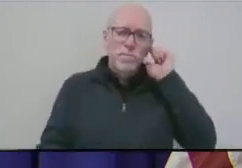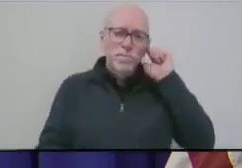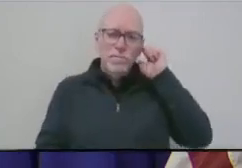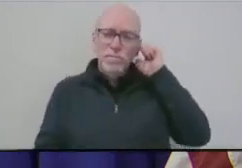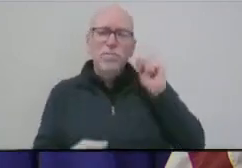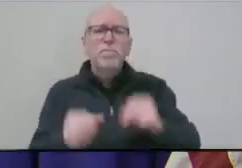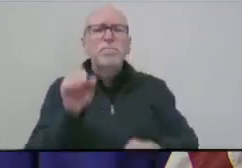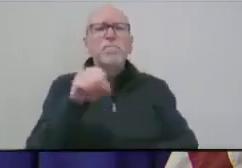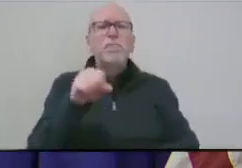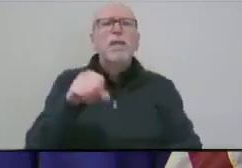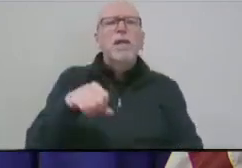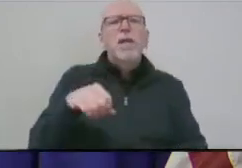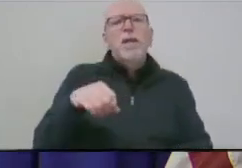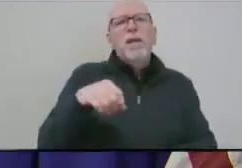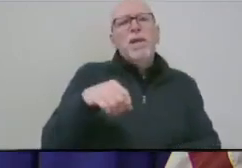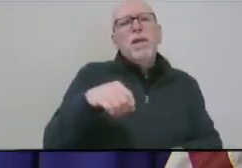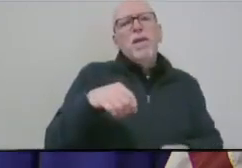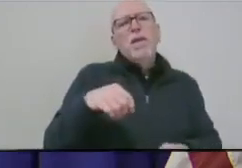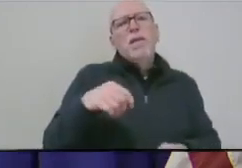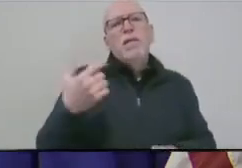even bigger than that. I mean,